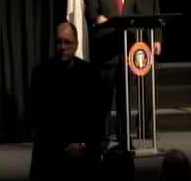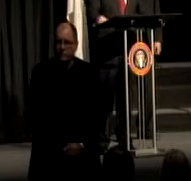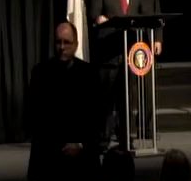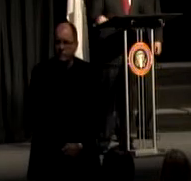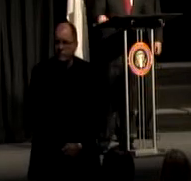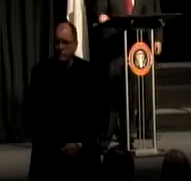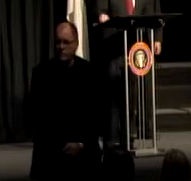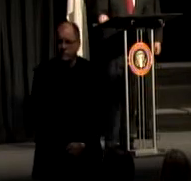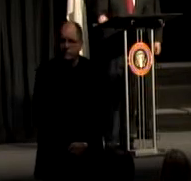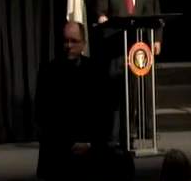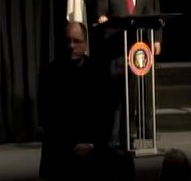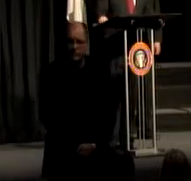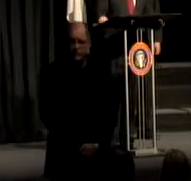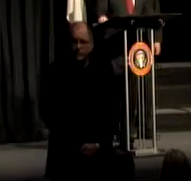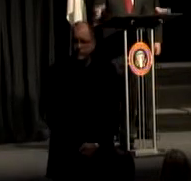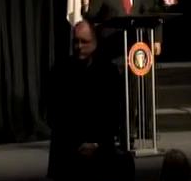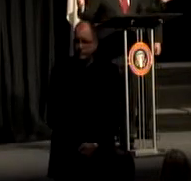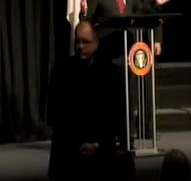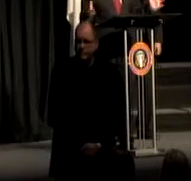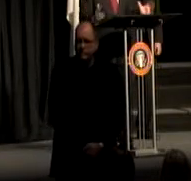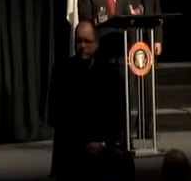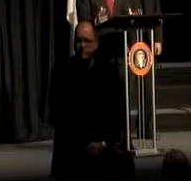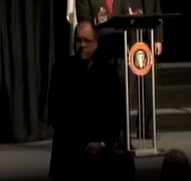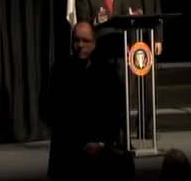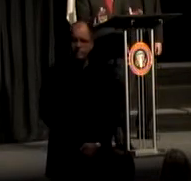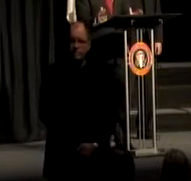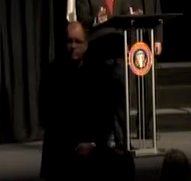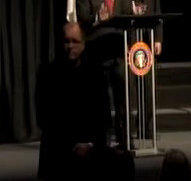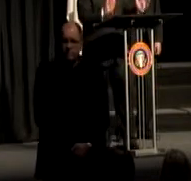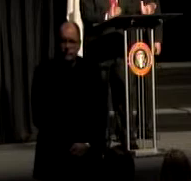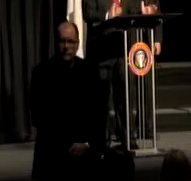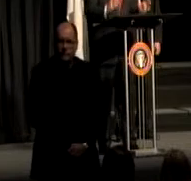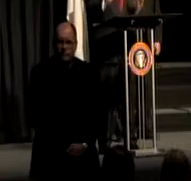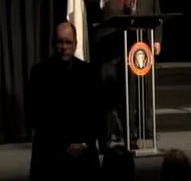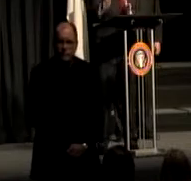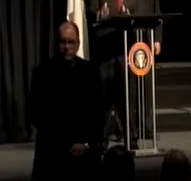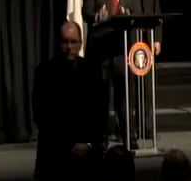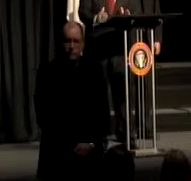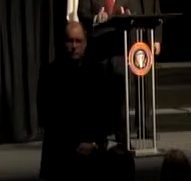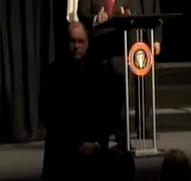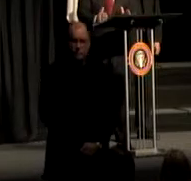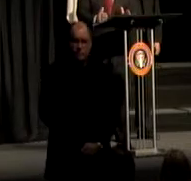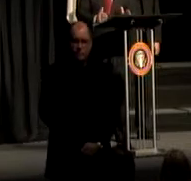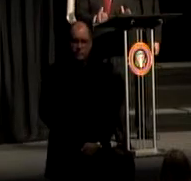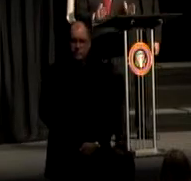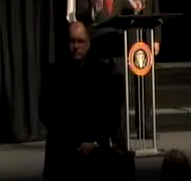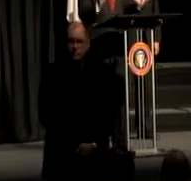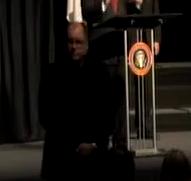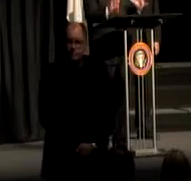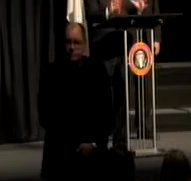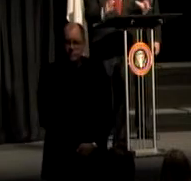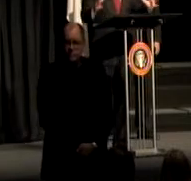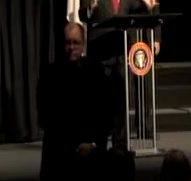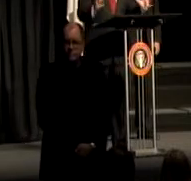double minded we must be spiritual draw near to God if we as a church would